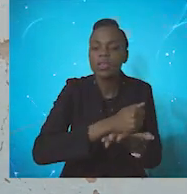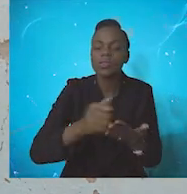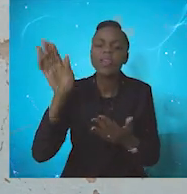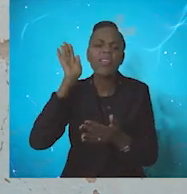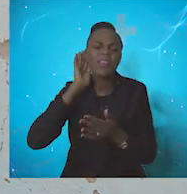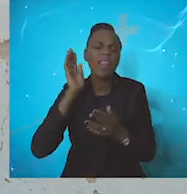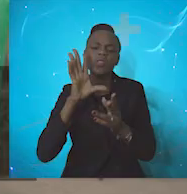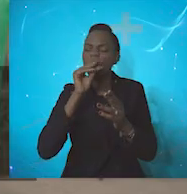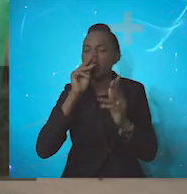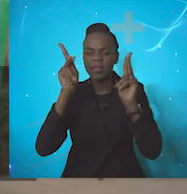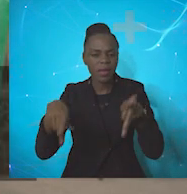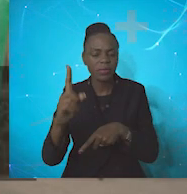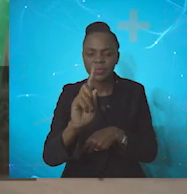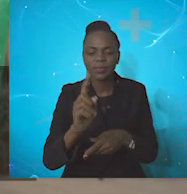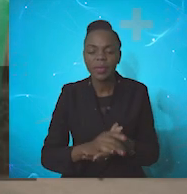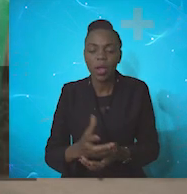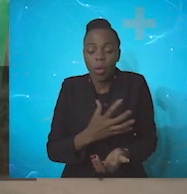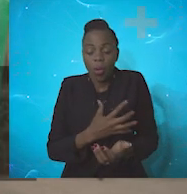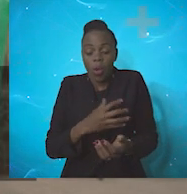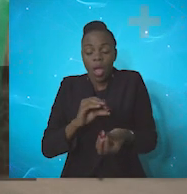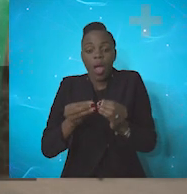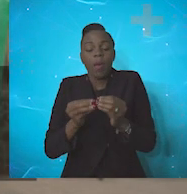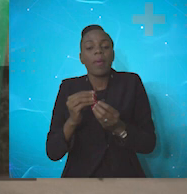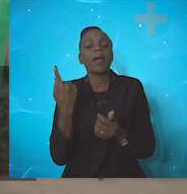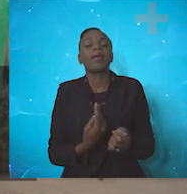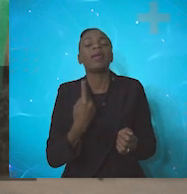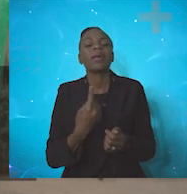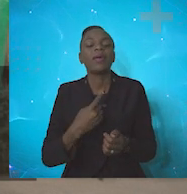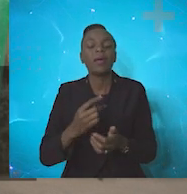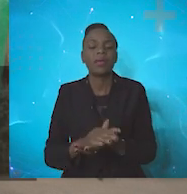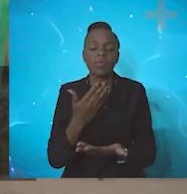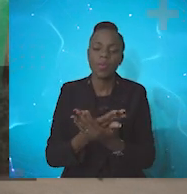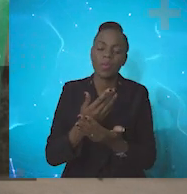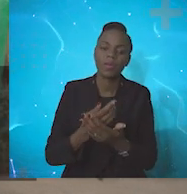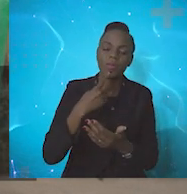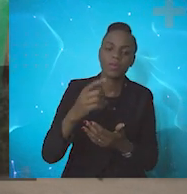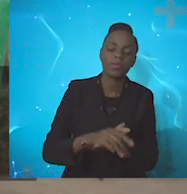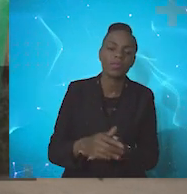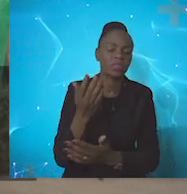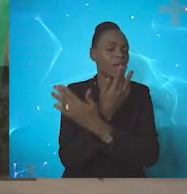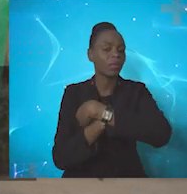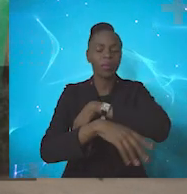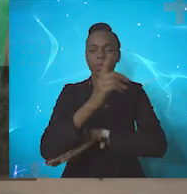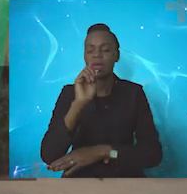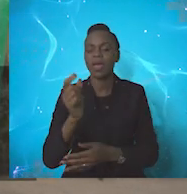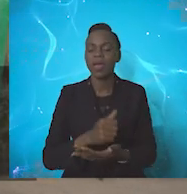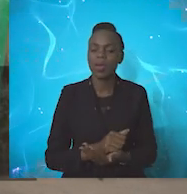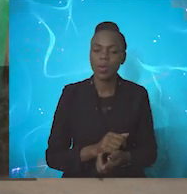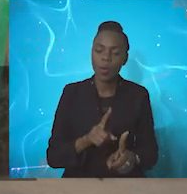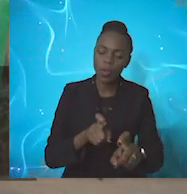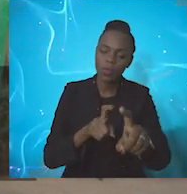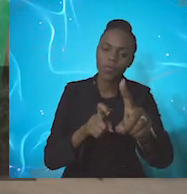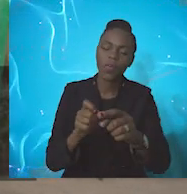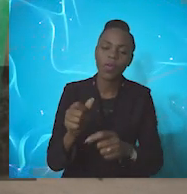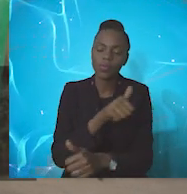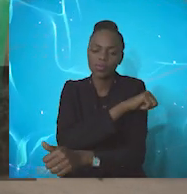Osamvera mpekesera zina zili. Mbezo chati moyo alesa mpalila yeka. Yeka. Ndiyani mpende kupempe ni kutichonde musarende ya. Chiyani mundipere kezi. Kuti.